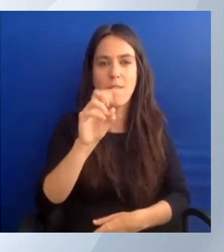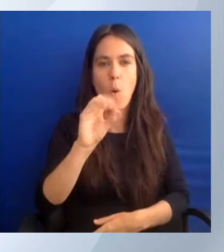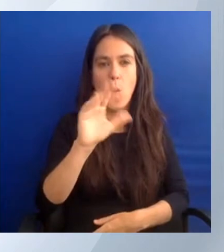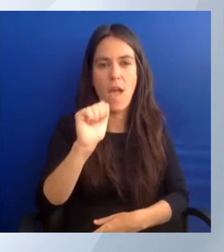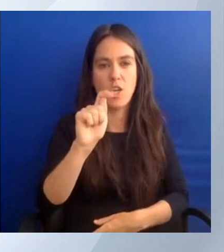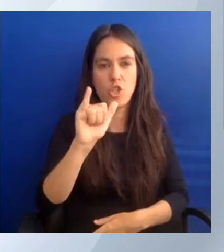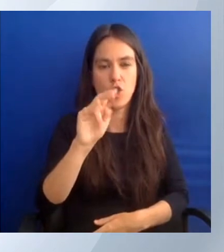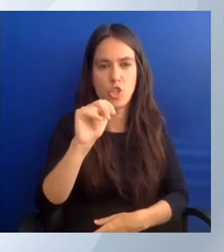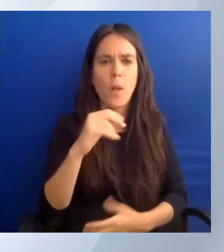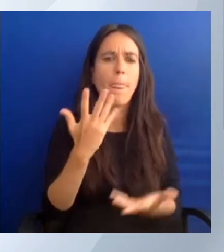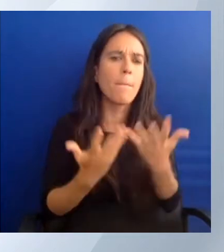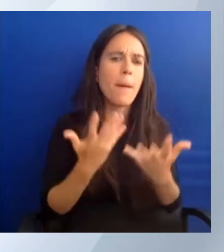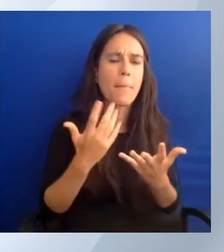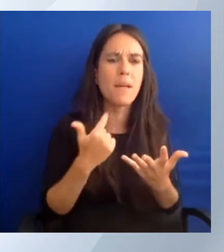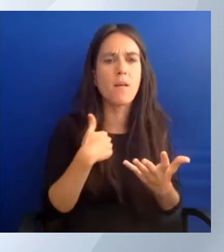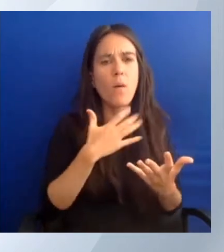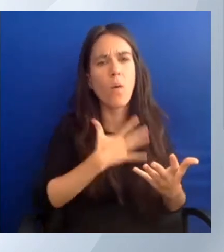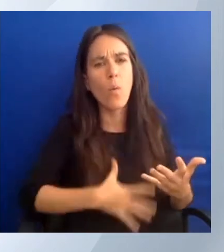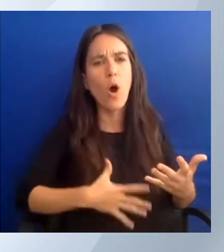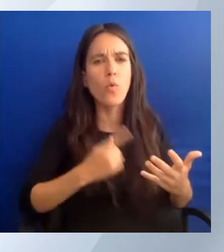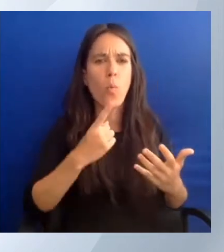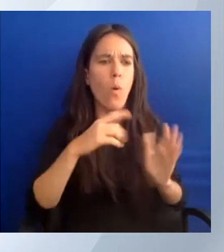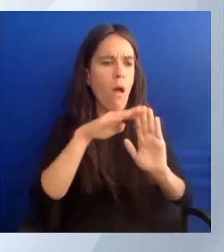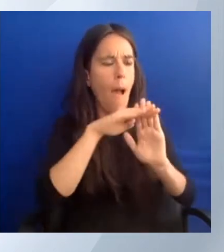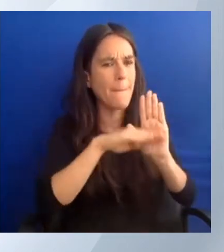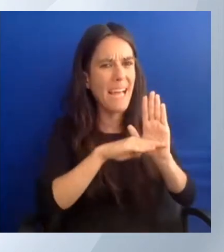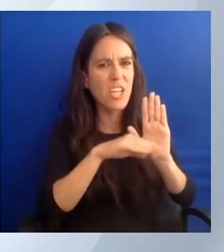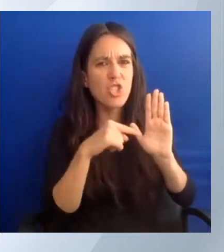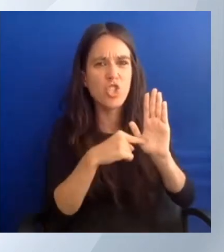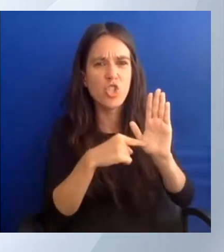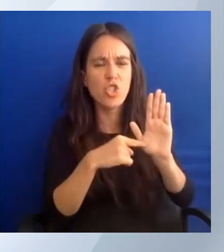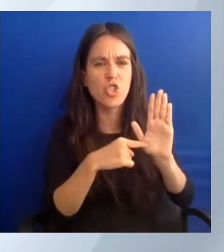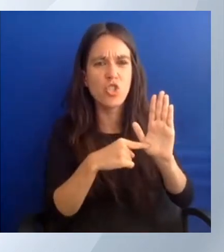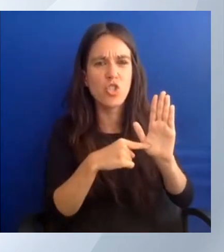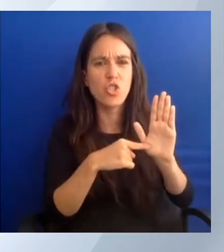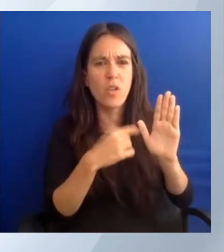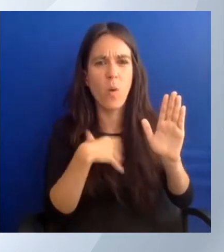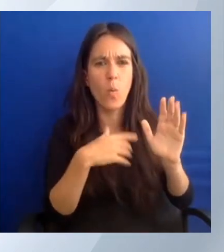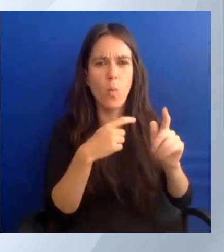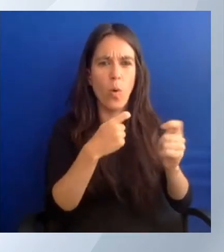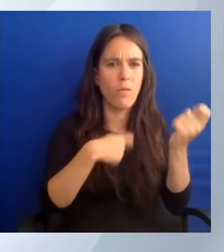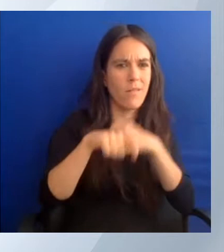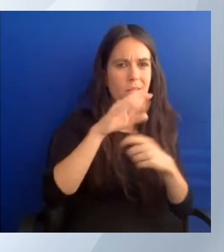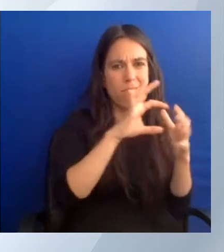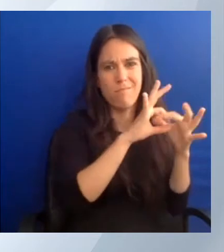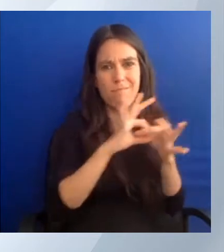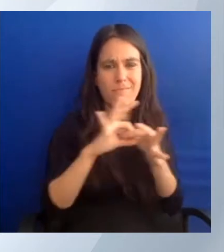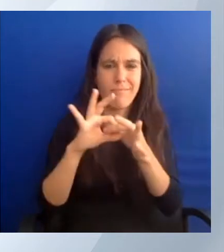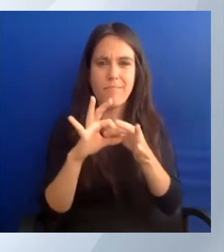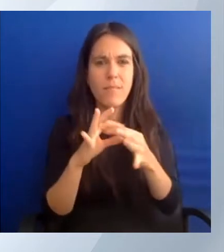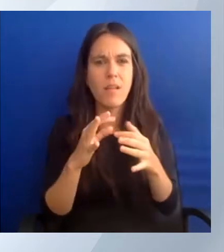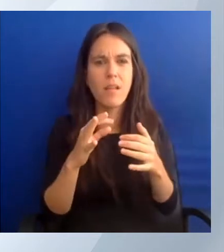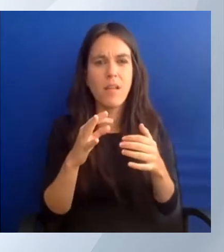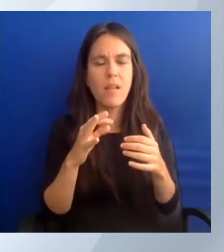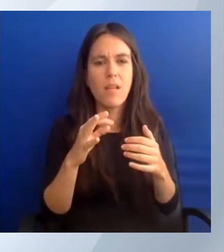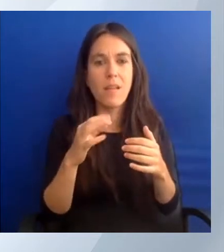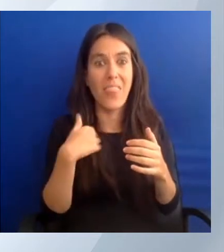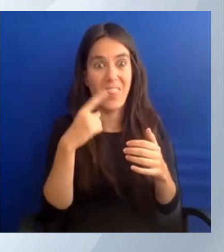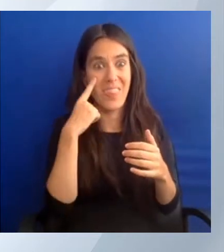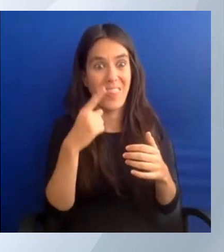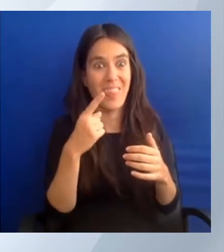a call to method call to a backend service like a card. So as you can see in this